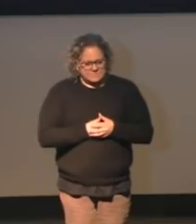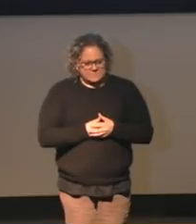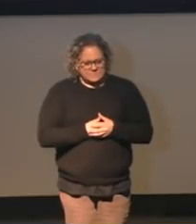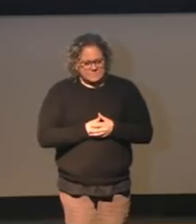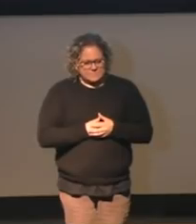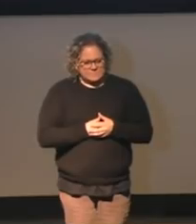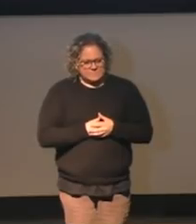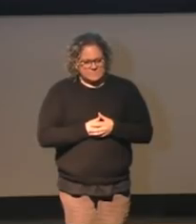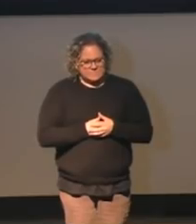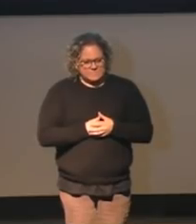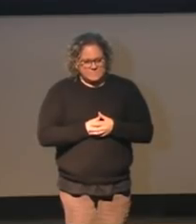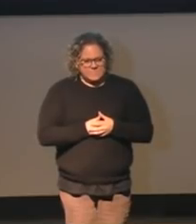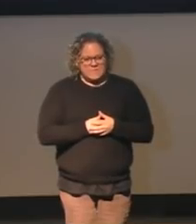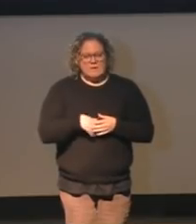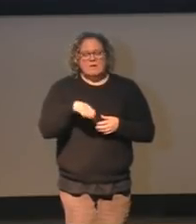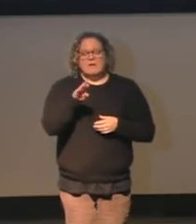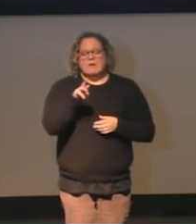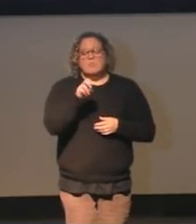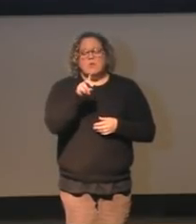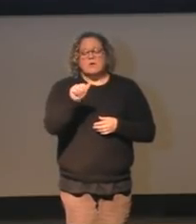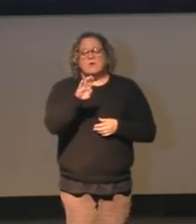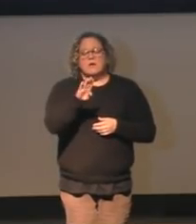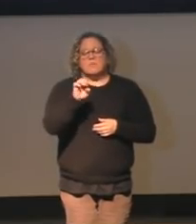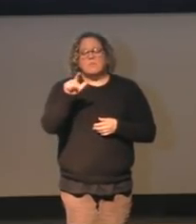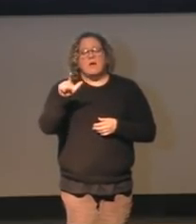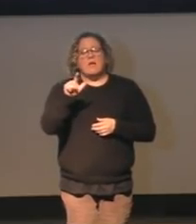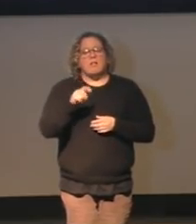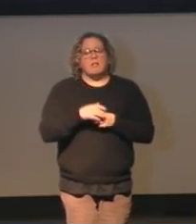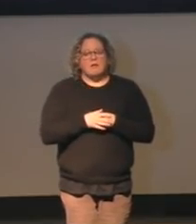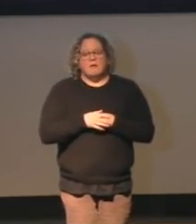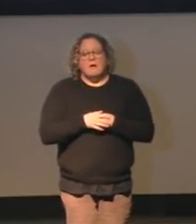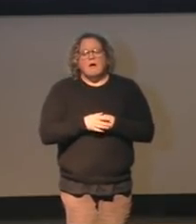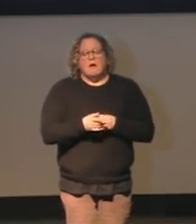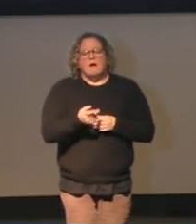This one comes from Brenda Bell. I'm a